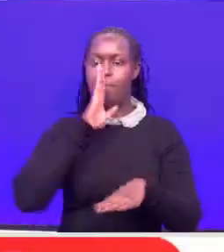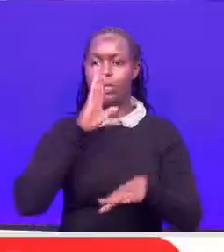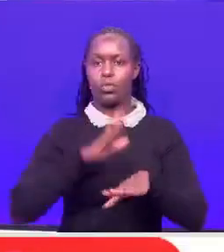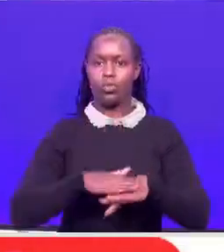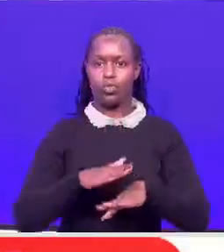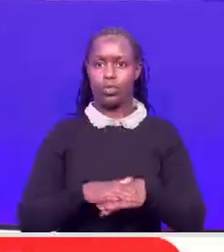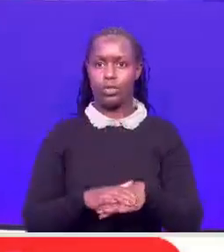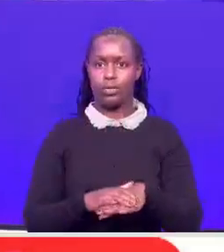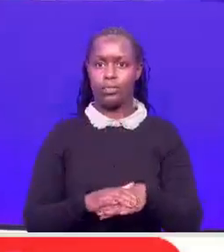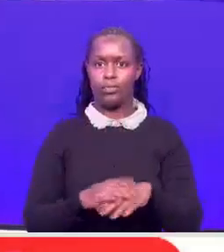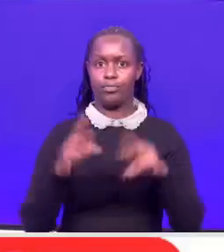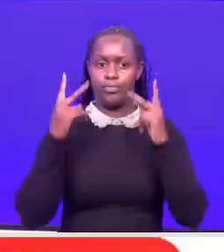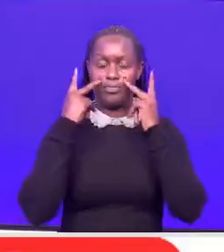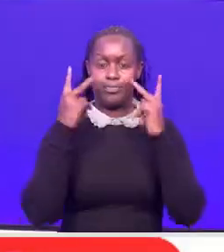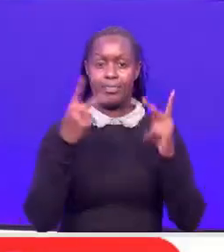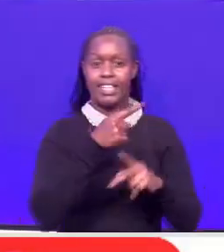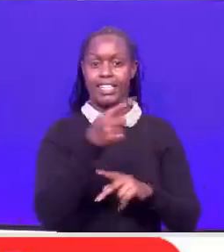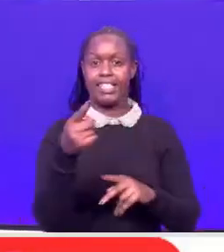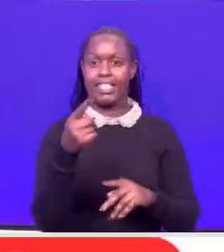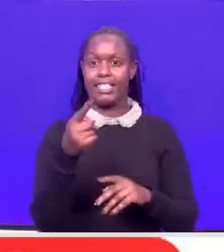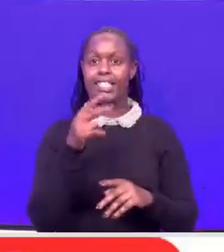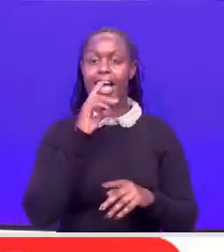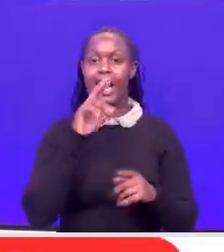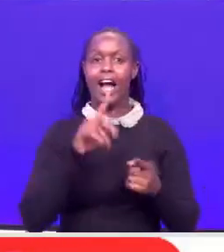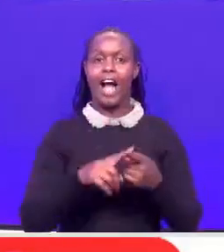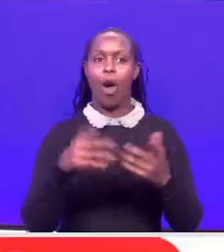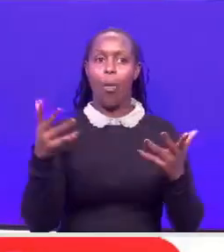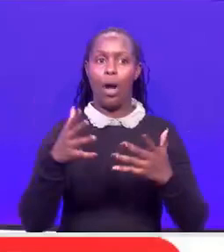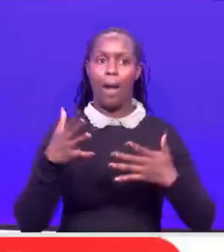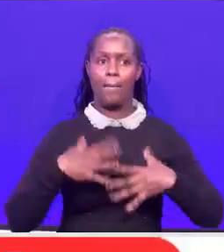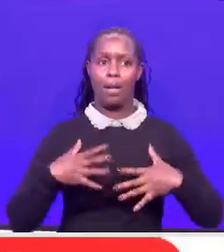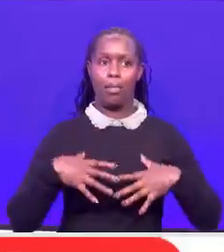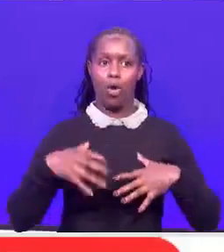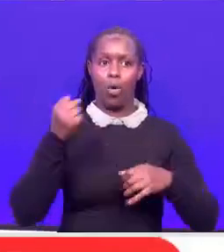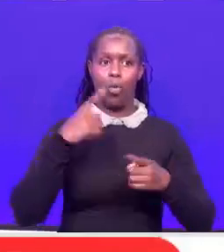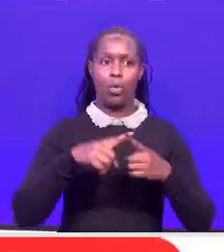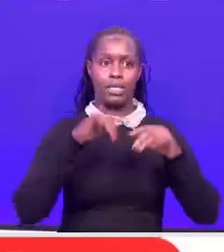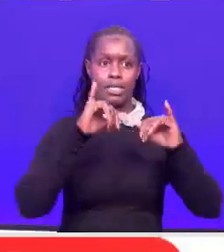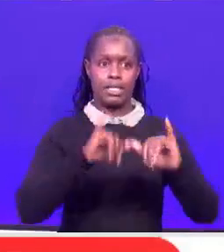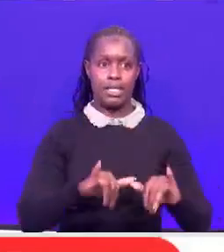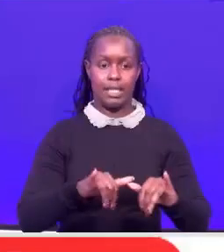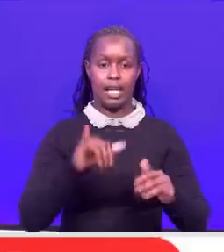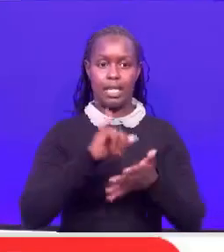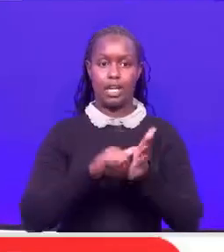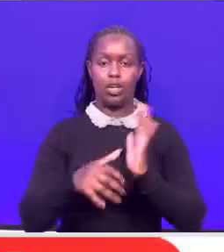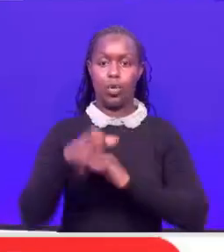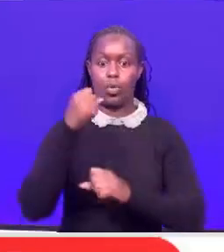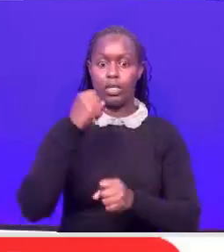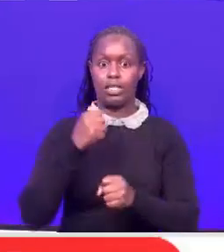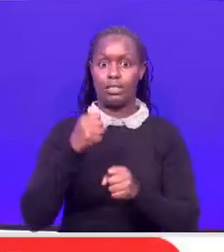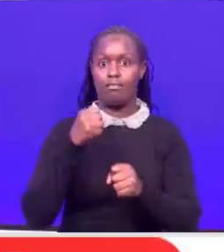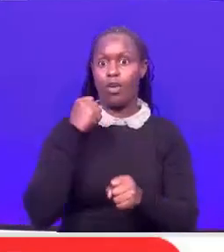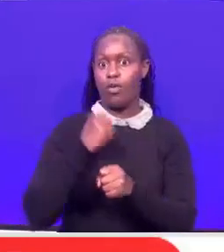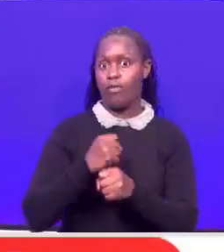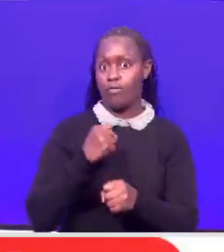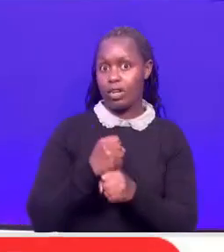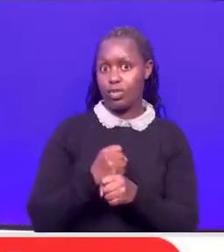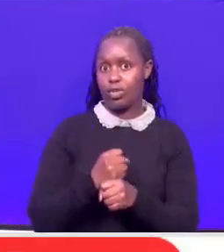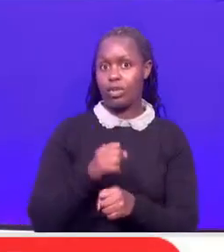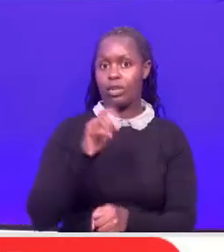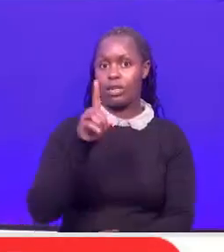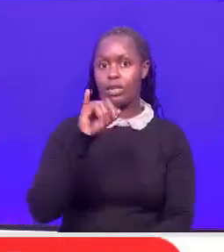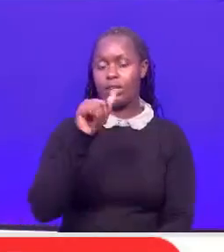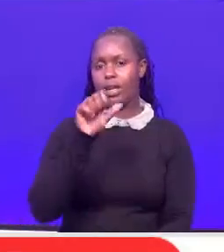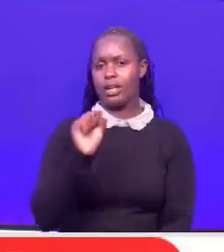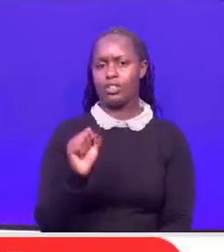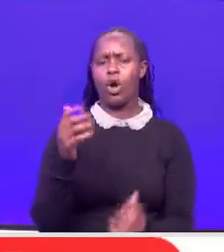the presidential dais that 24 hours from this moment, it was a functional dais that held the